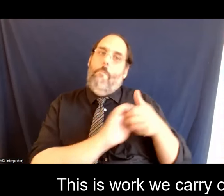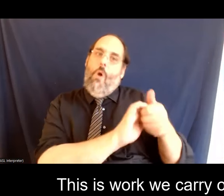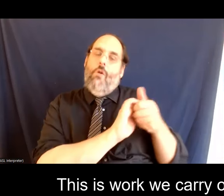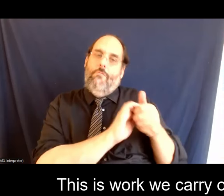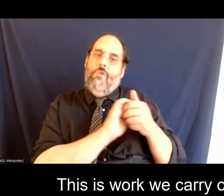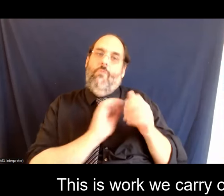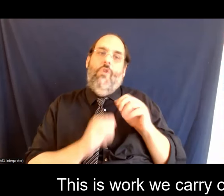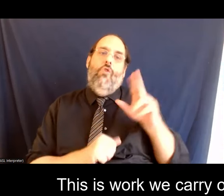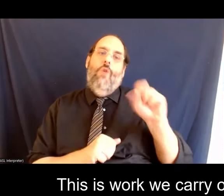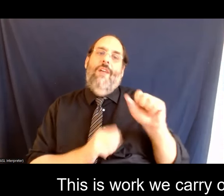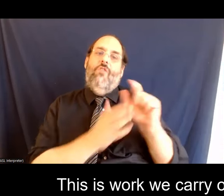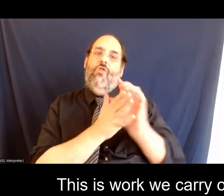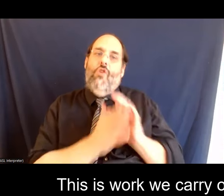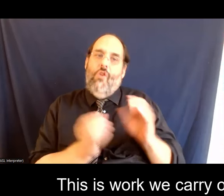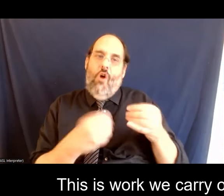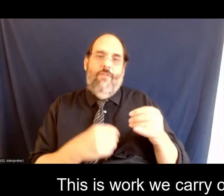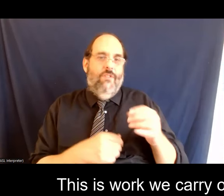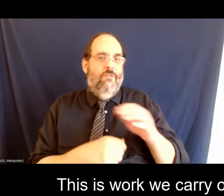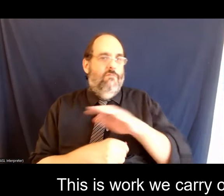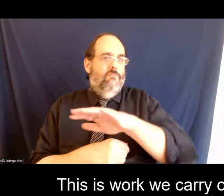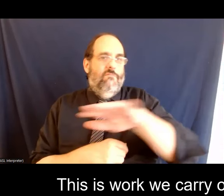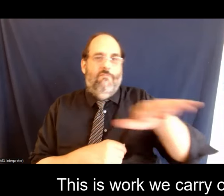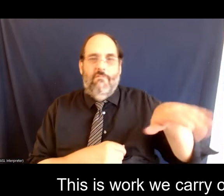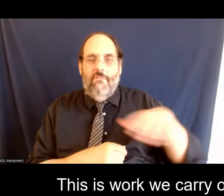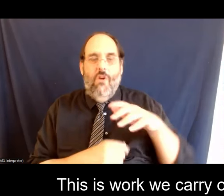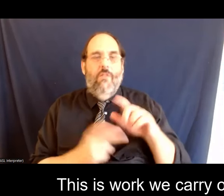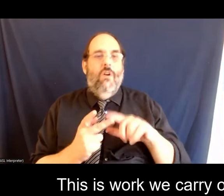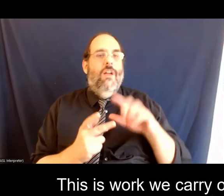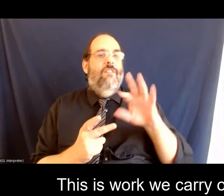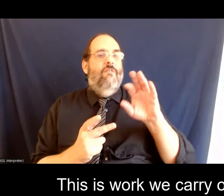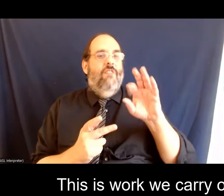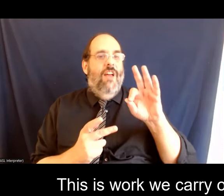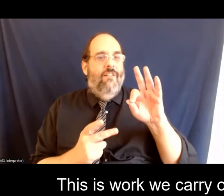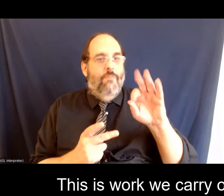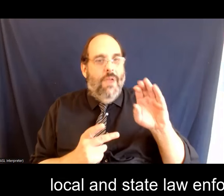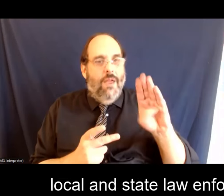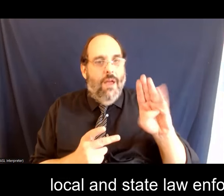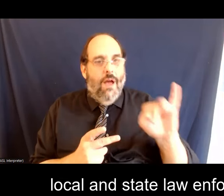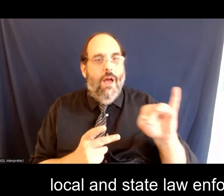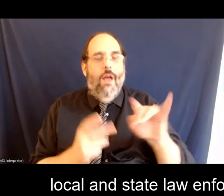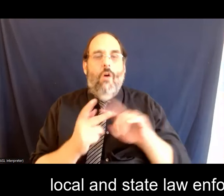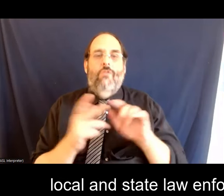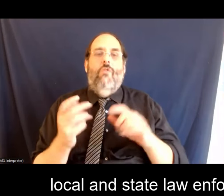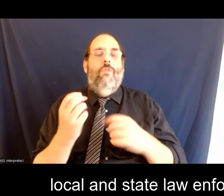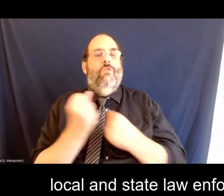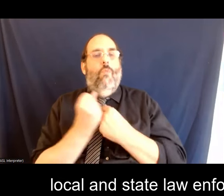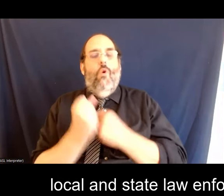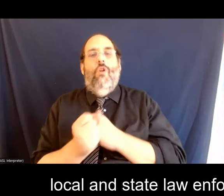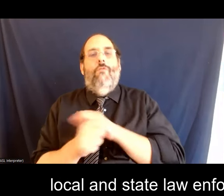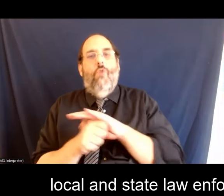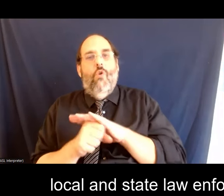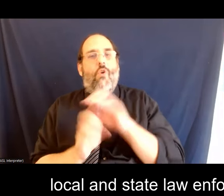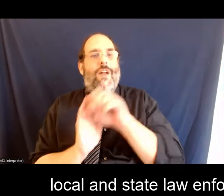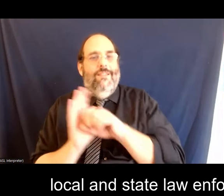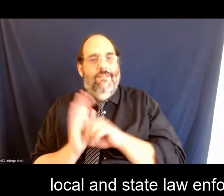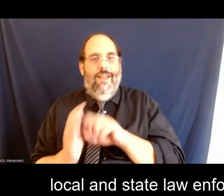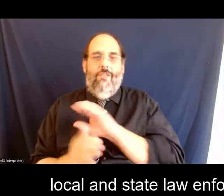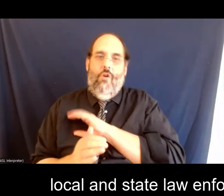with U.S. attorneys' offices, with the FBI, and with the support of local and state law